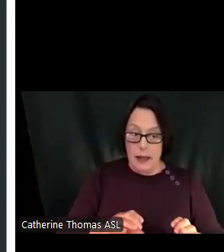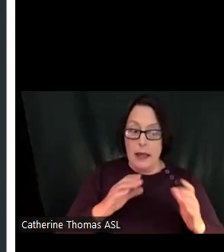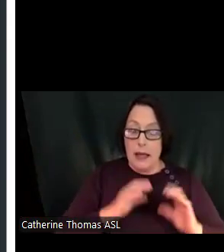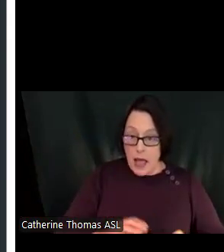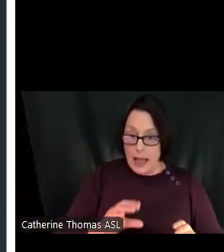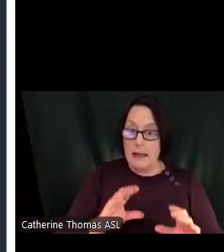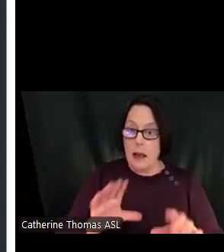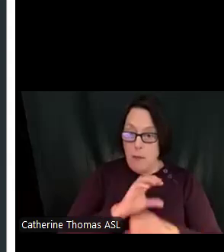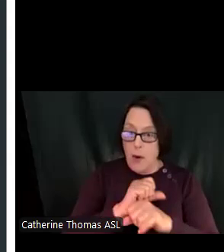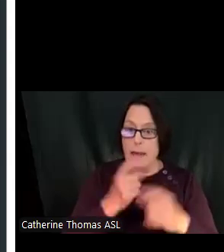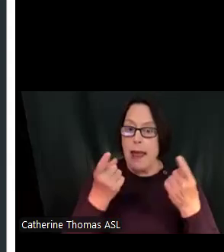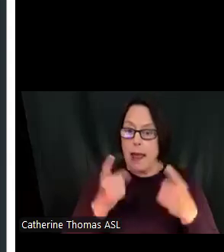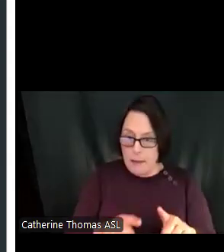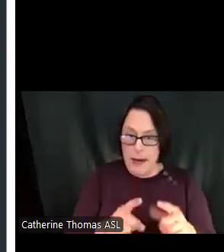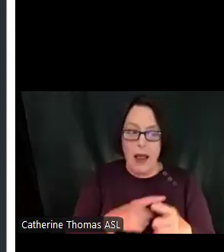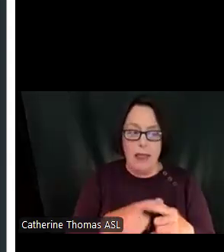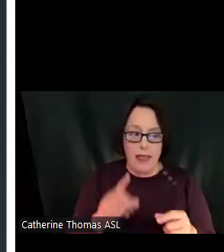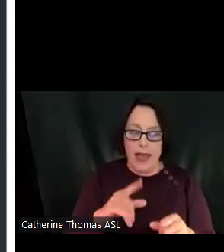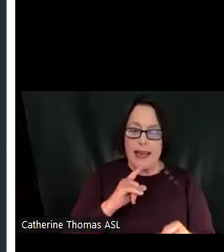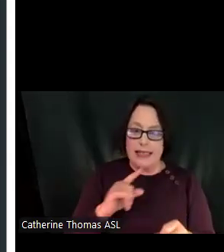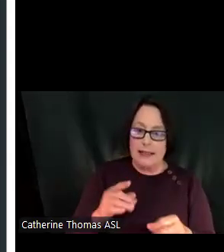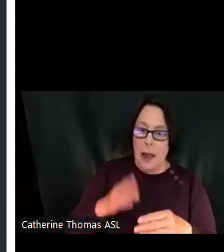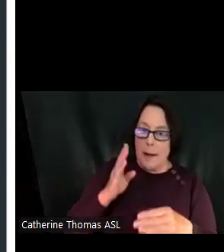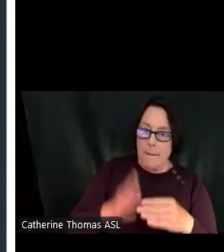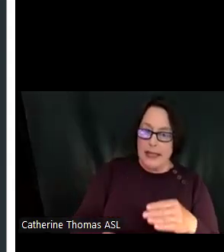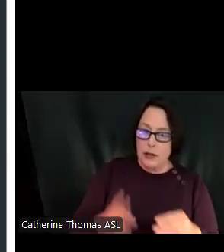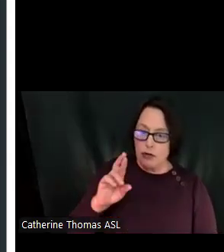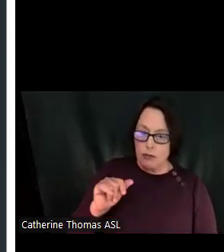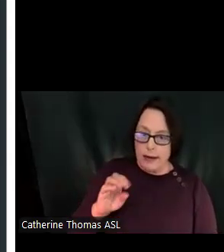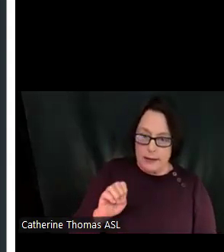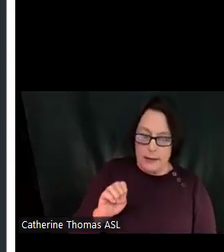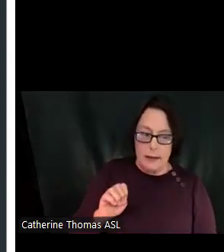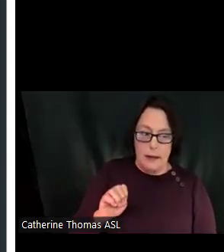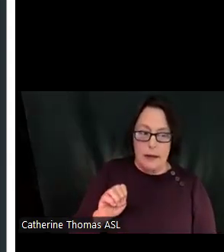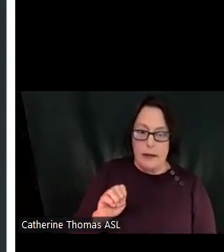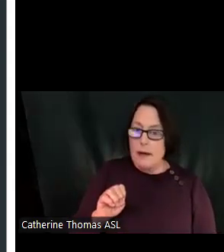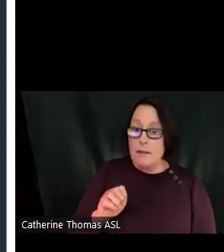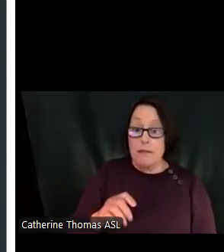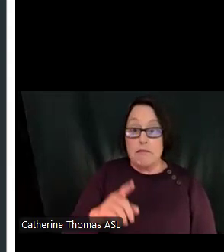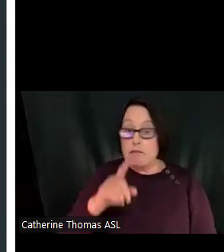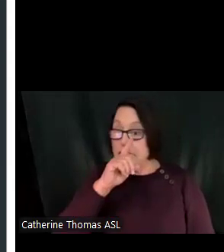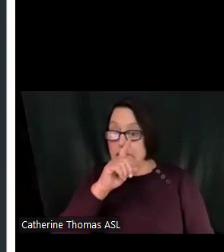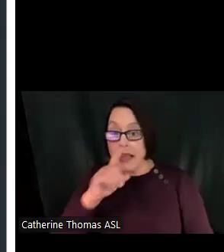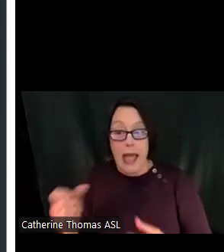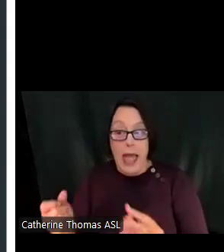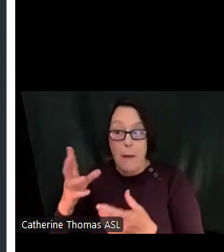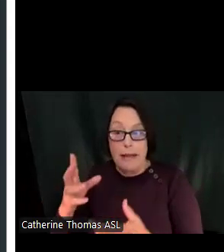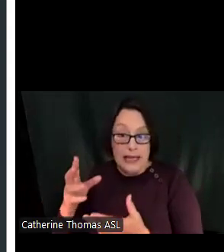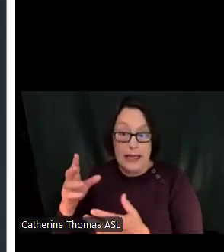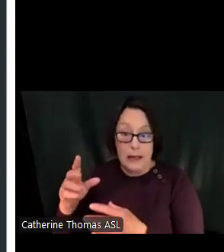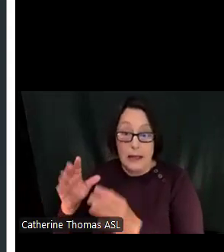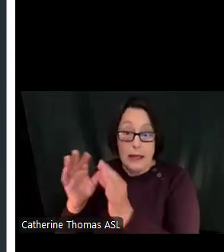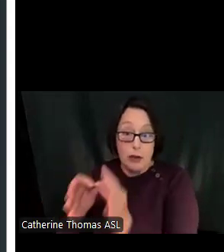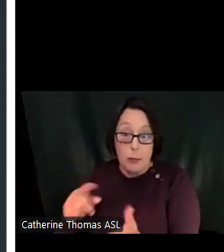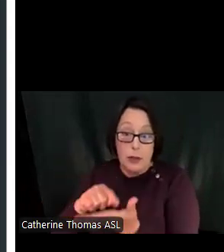appointment occurred. The completion rate does not include the requests where an interpreter was paid, but which did not result in